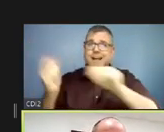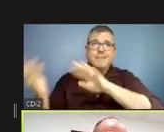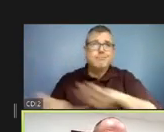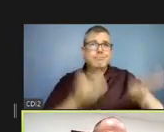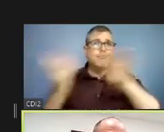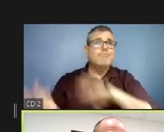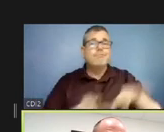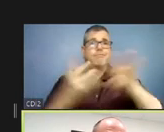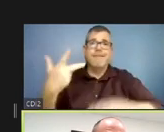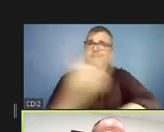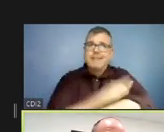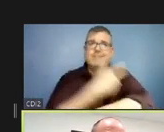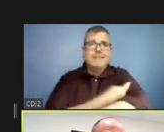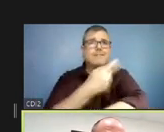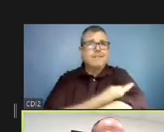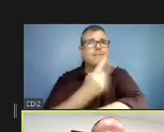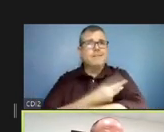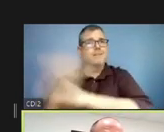is where we're at. So,